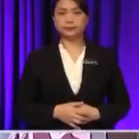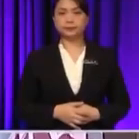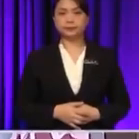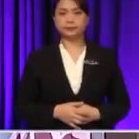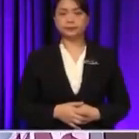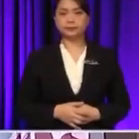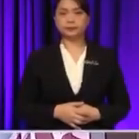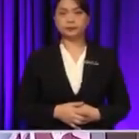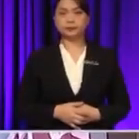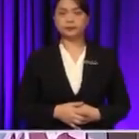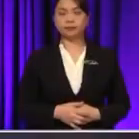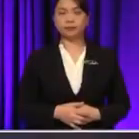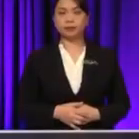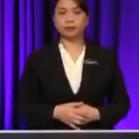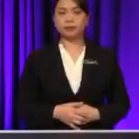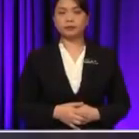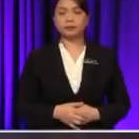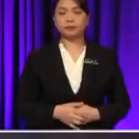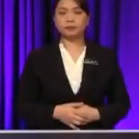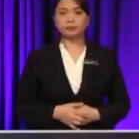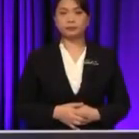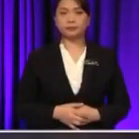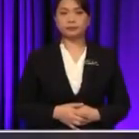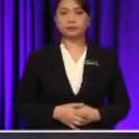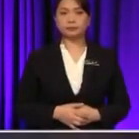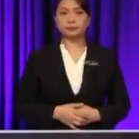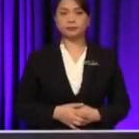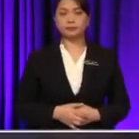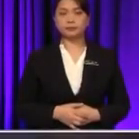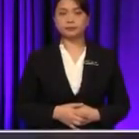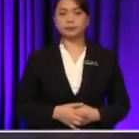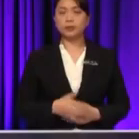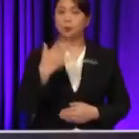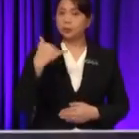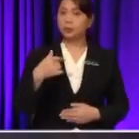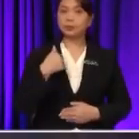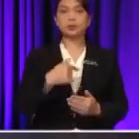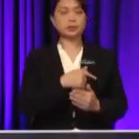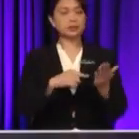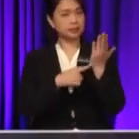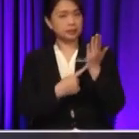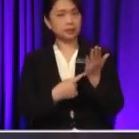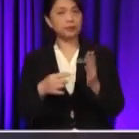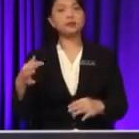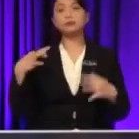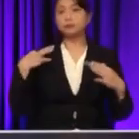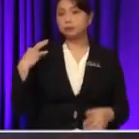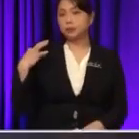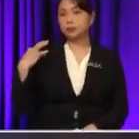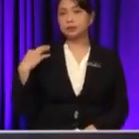chosen adjective. Okay. Okay, so why don't we start with a volunteer first? Can I have someone to volunteer? All